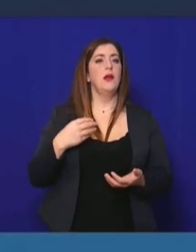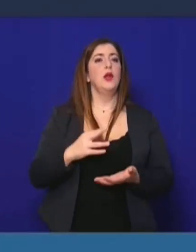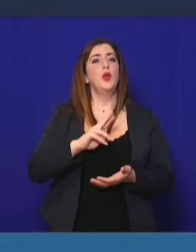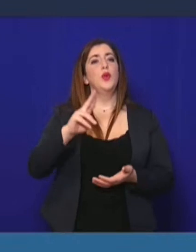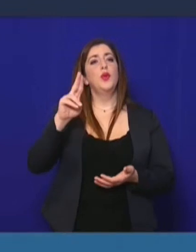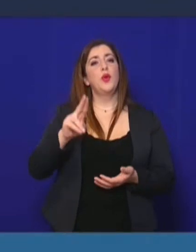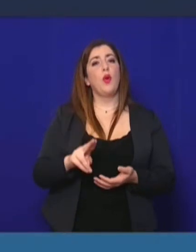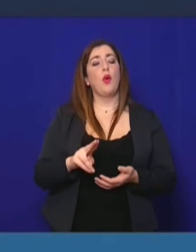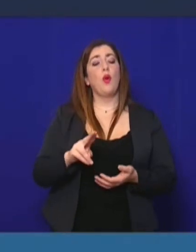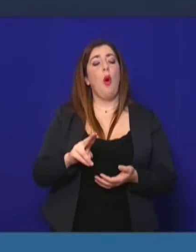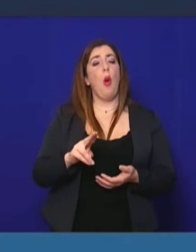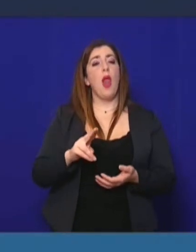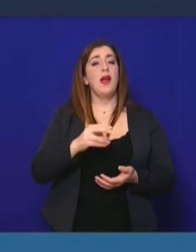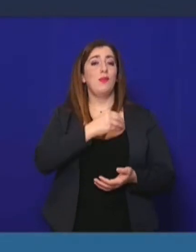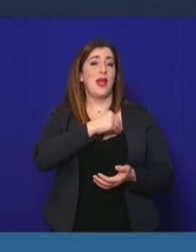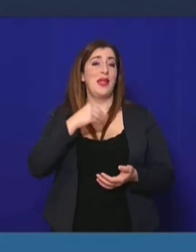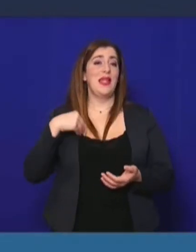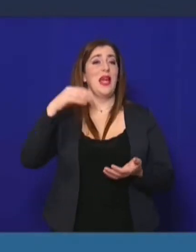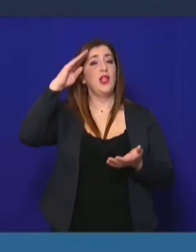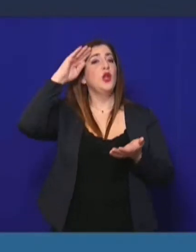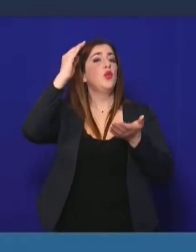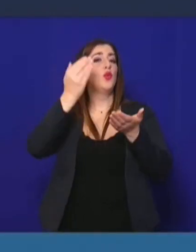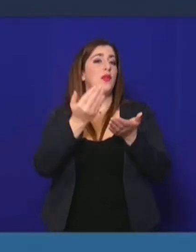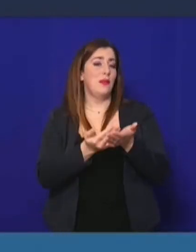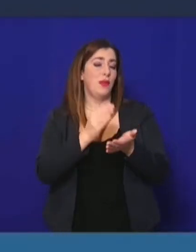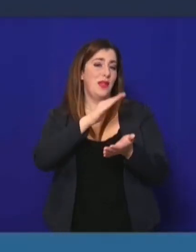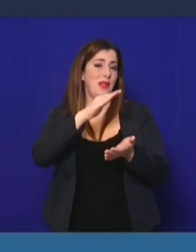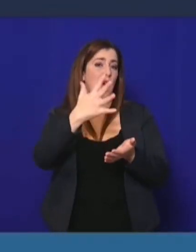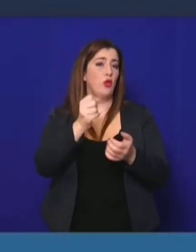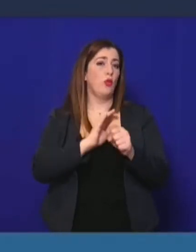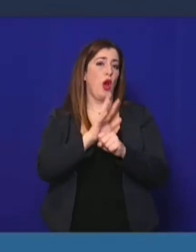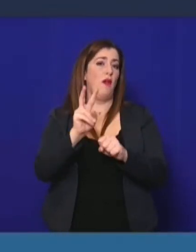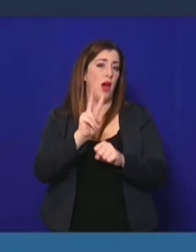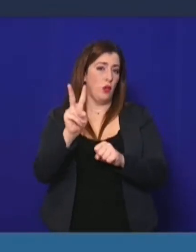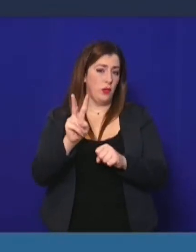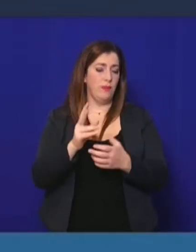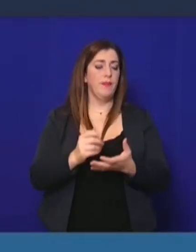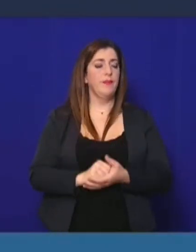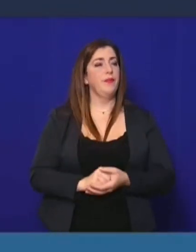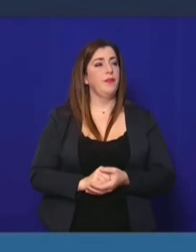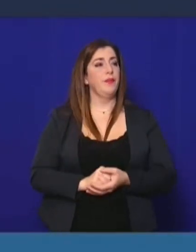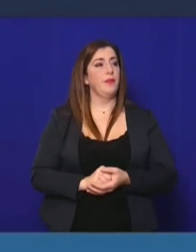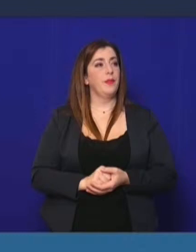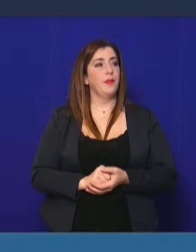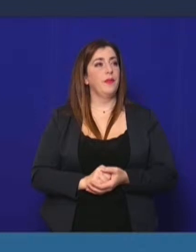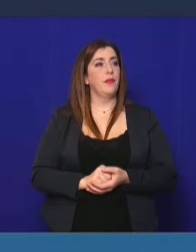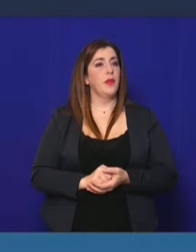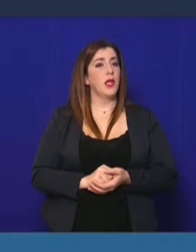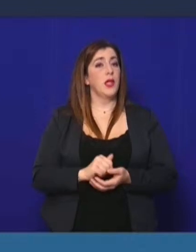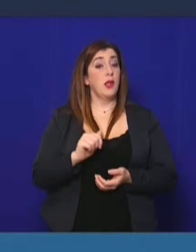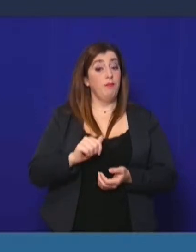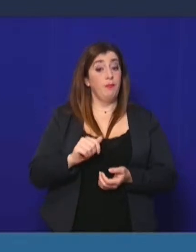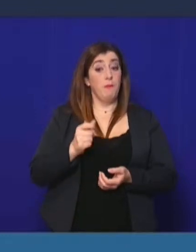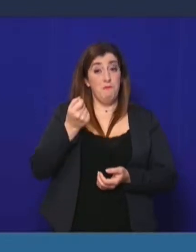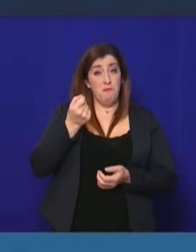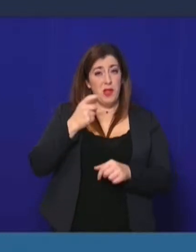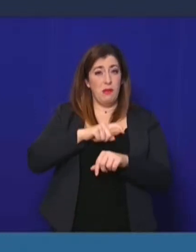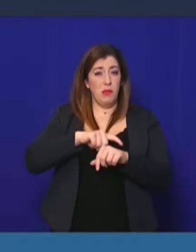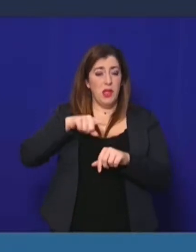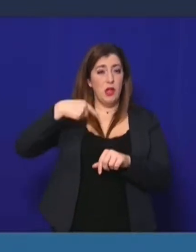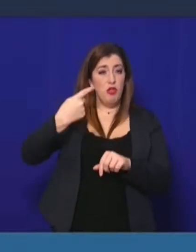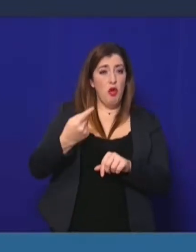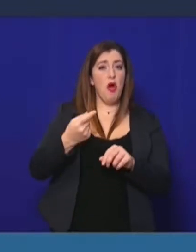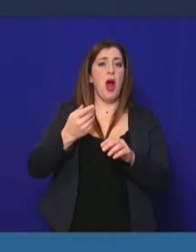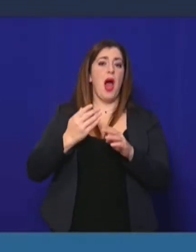ħsieb il-COVID ukoll. U wkoll dal-waqt nibdew ukoll il-tilqim fid-djar